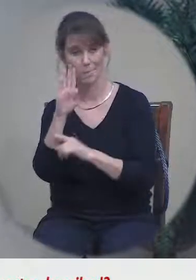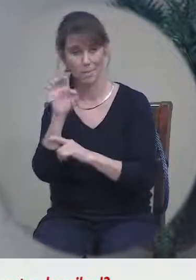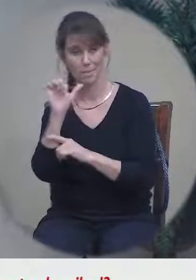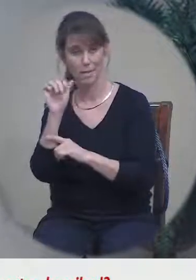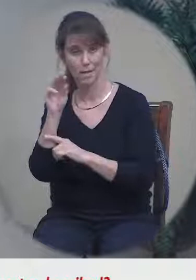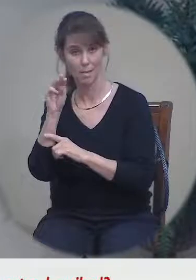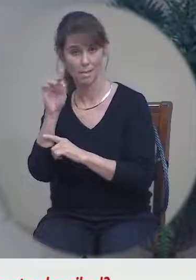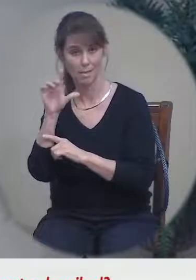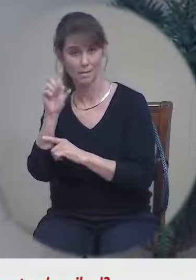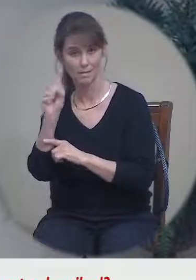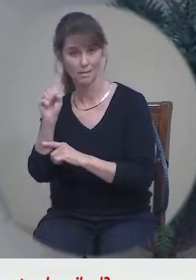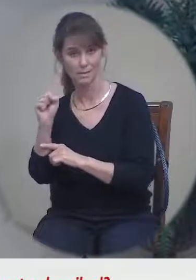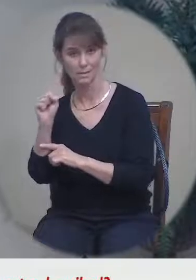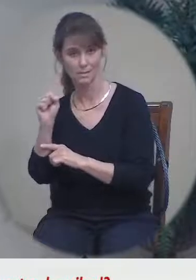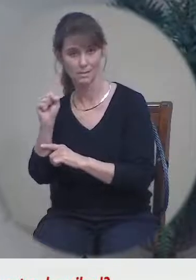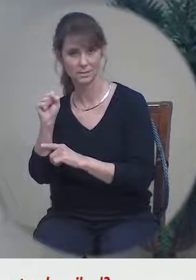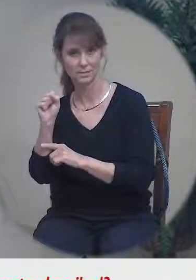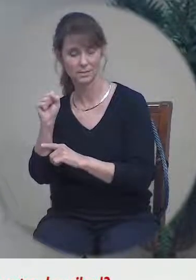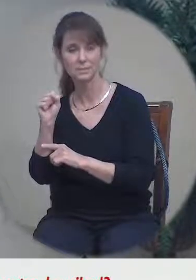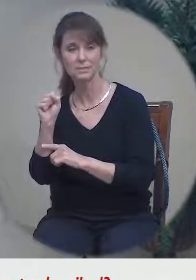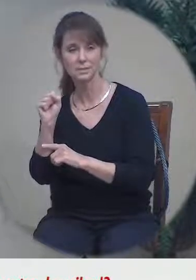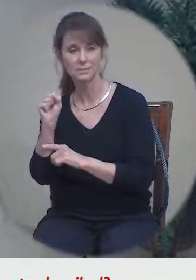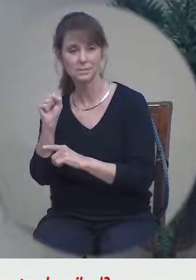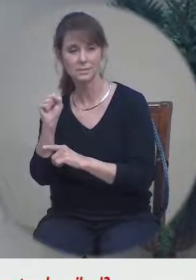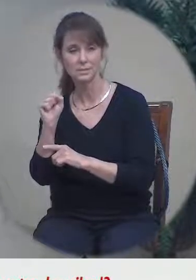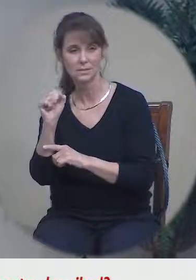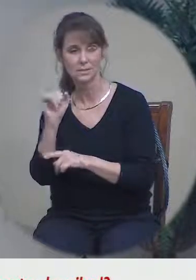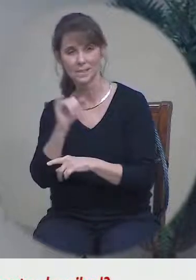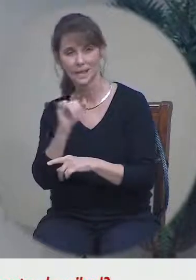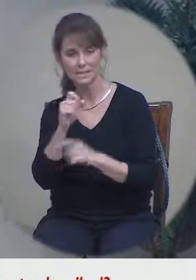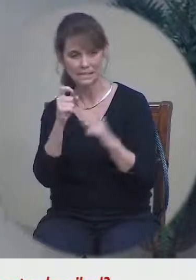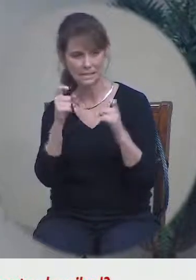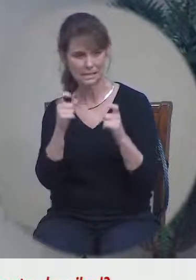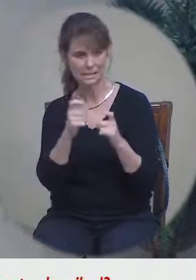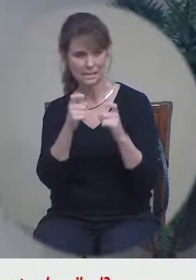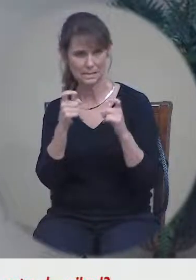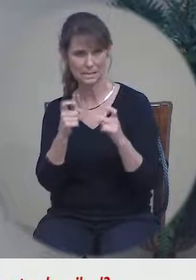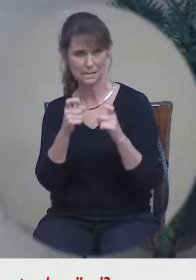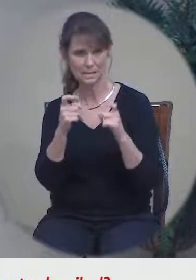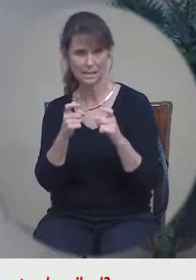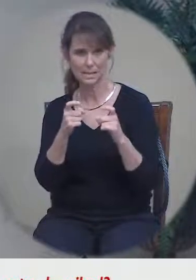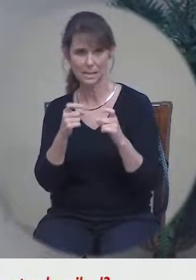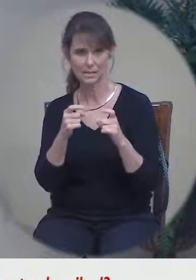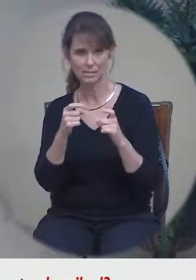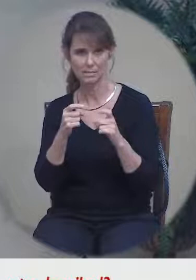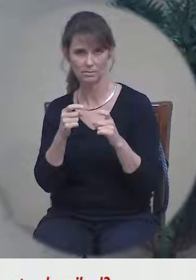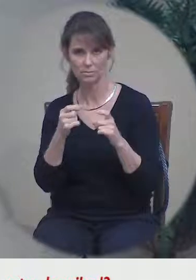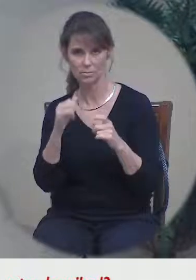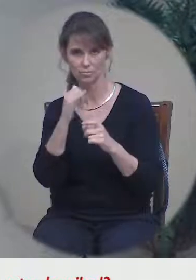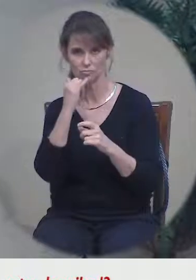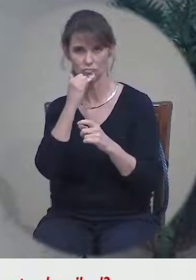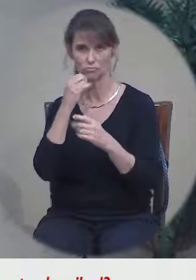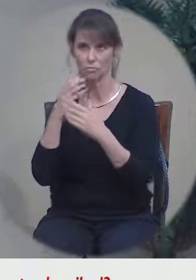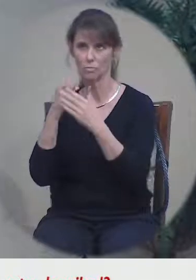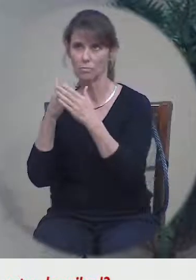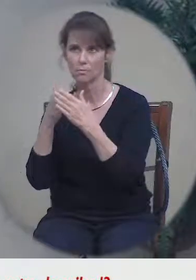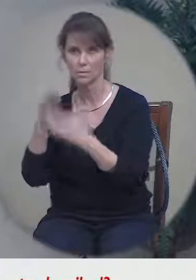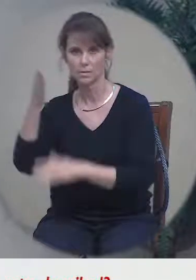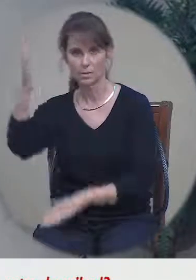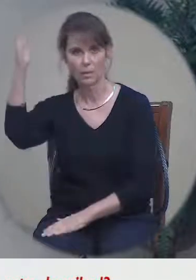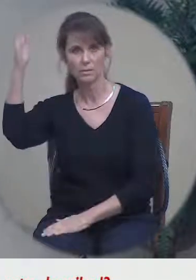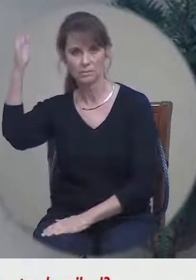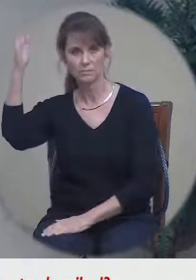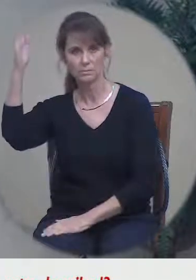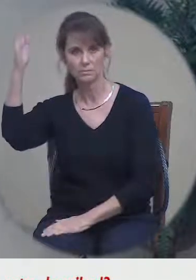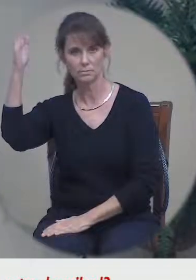of sin being vertical in the sense of we have wronged God, while blamelessness is more of on a horizontal level. It's talking